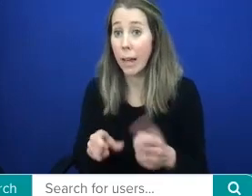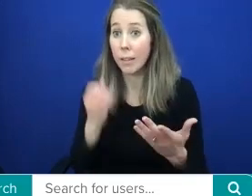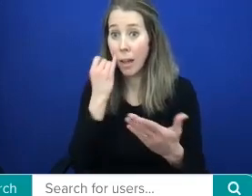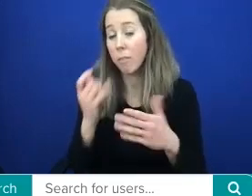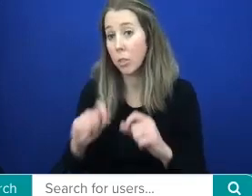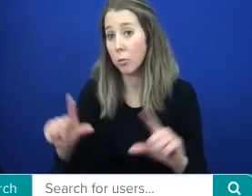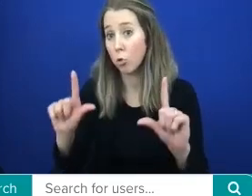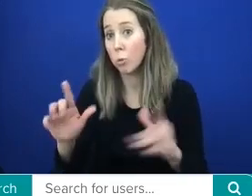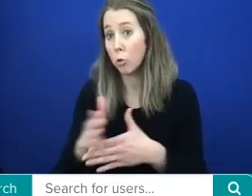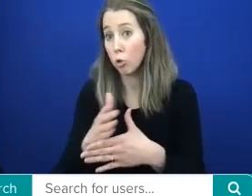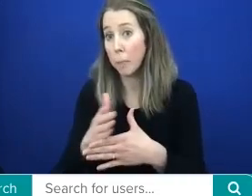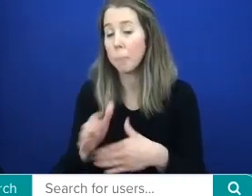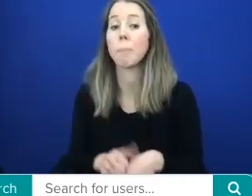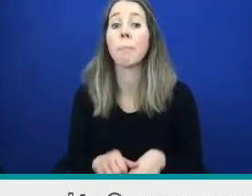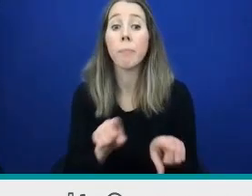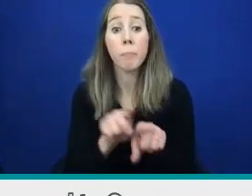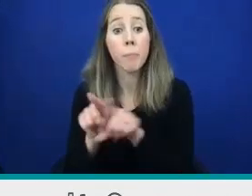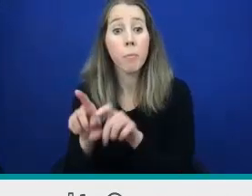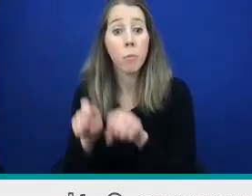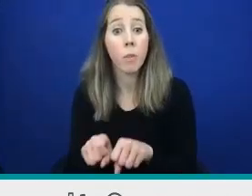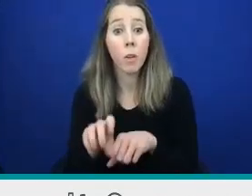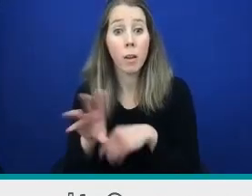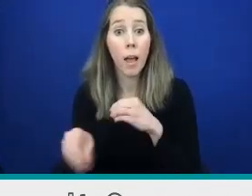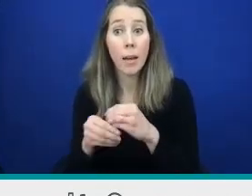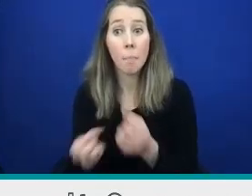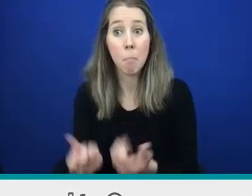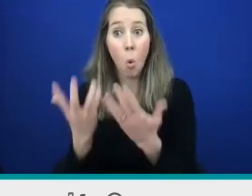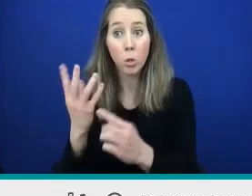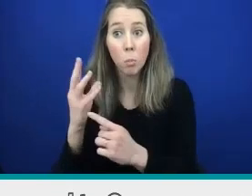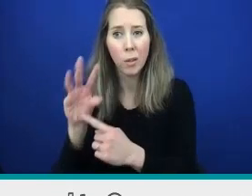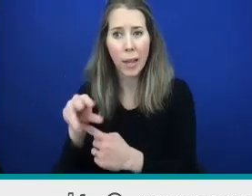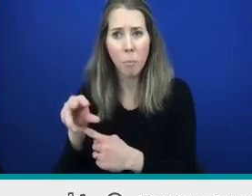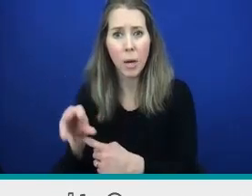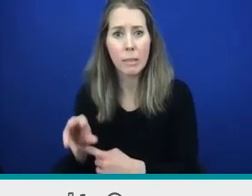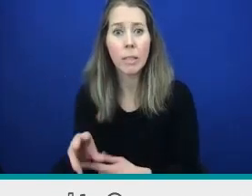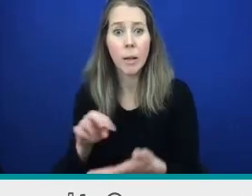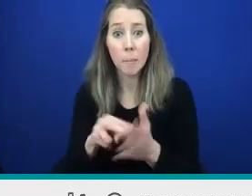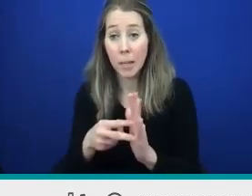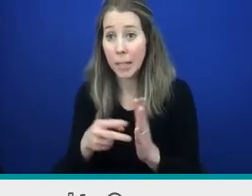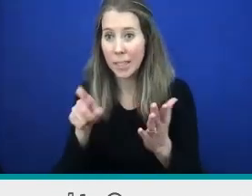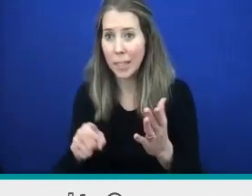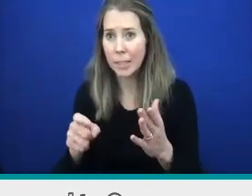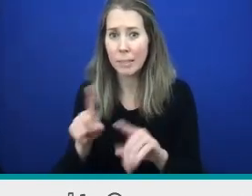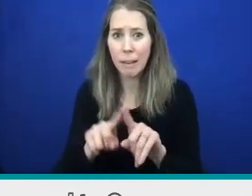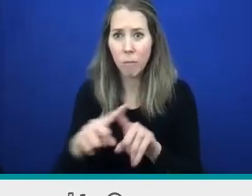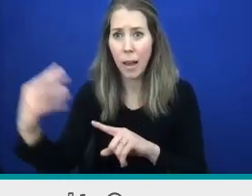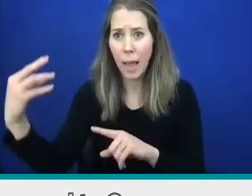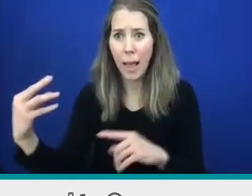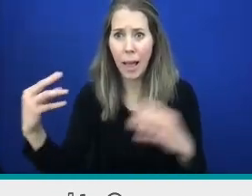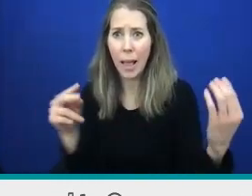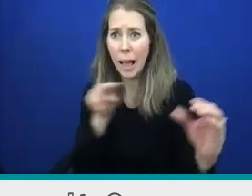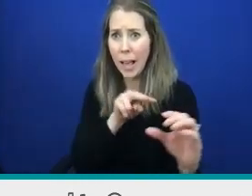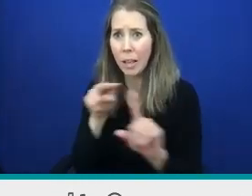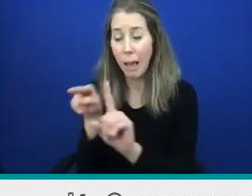their screen. They also have the ability to add multiple cameras. So if you are needing multiple angles for a specific